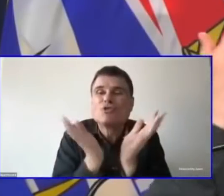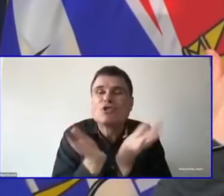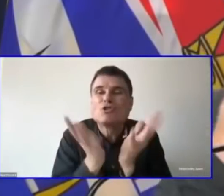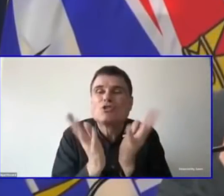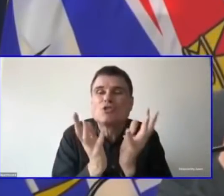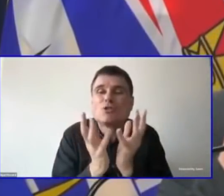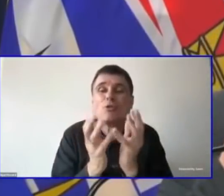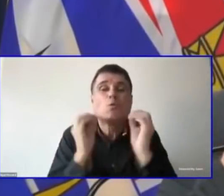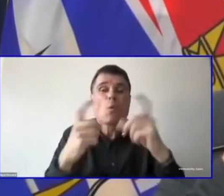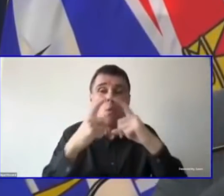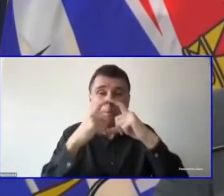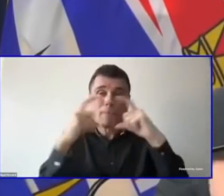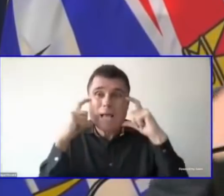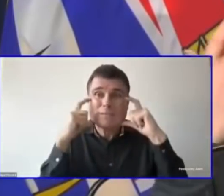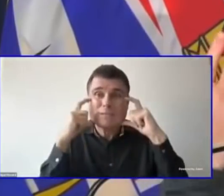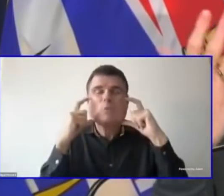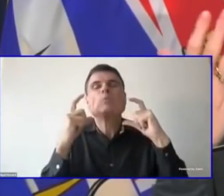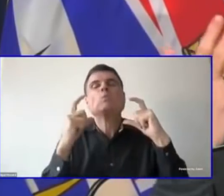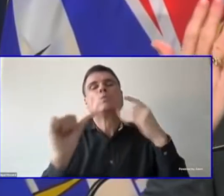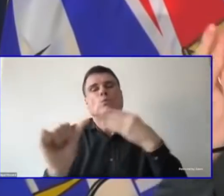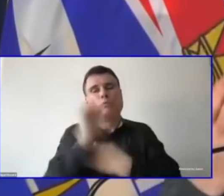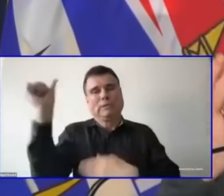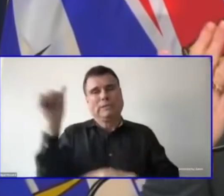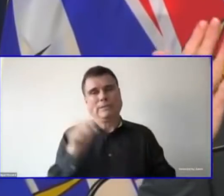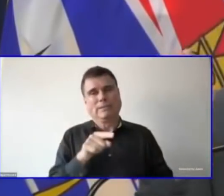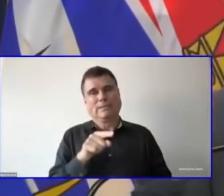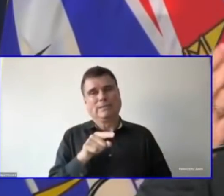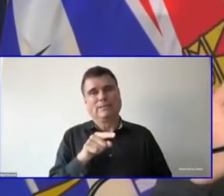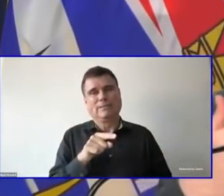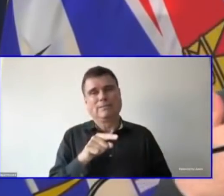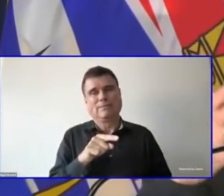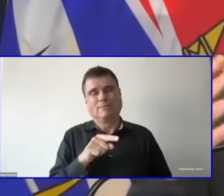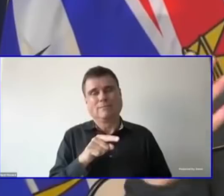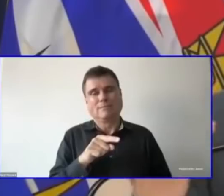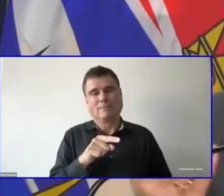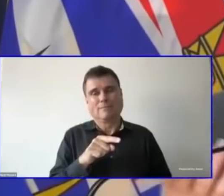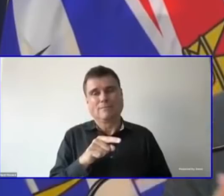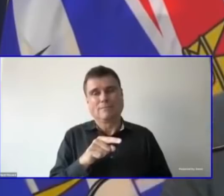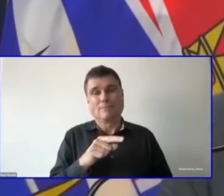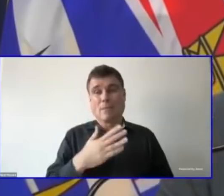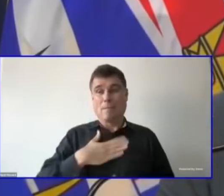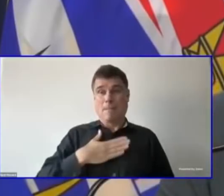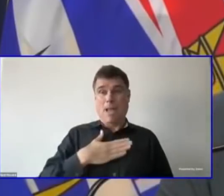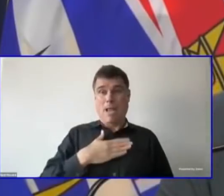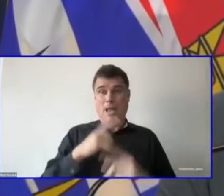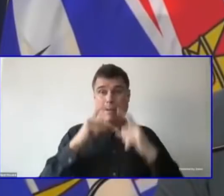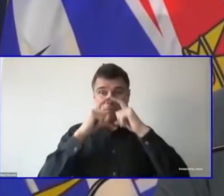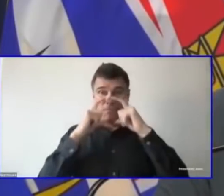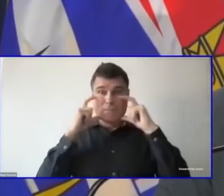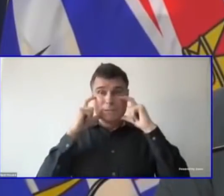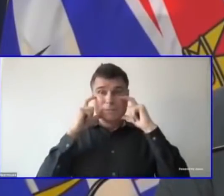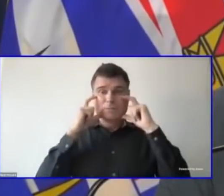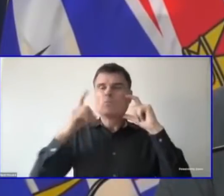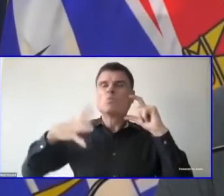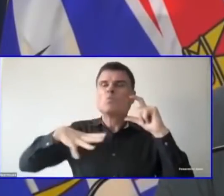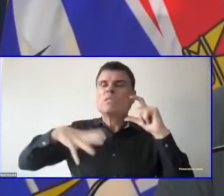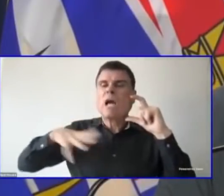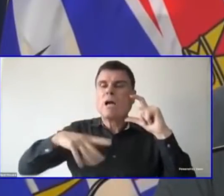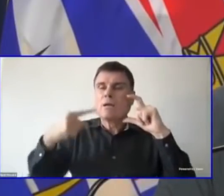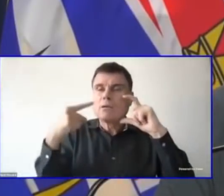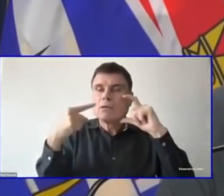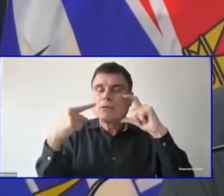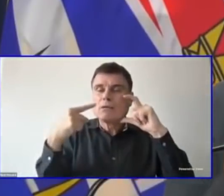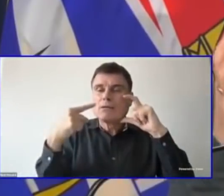people without wearing masks, making sure we have an appropriate mask for the situation that we're in. So if we're going to